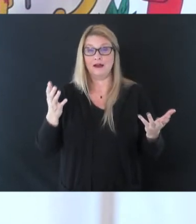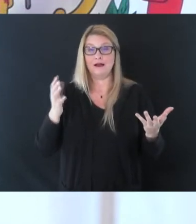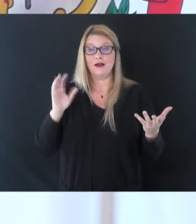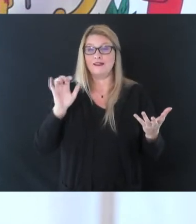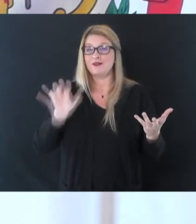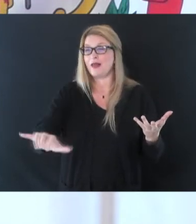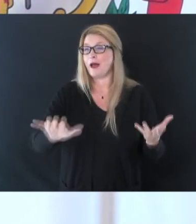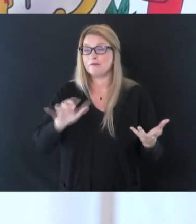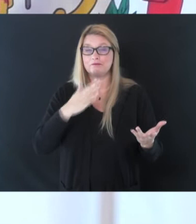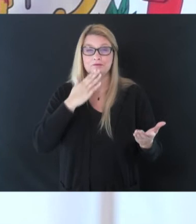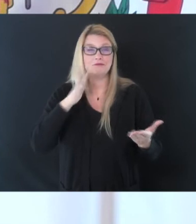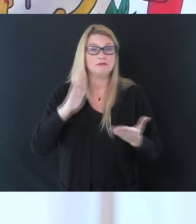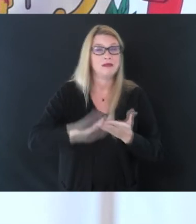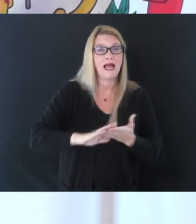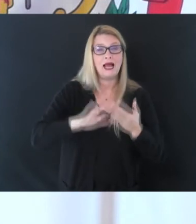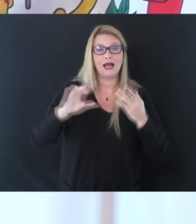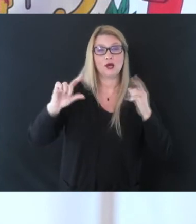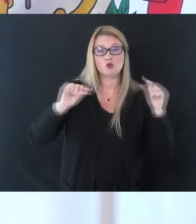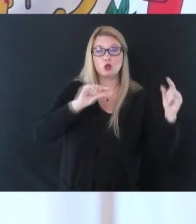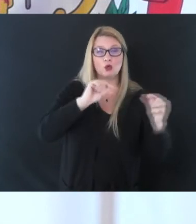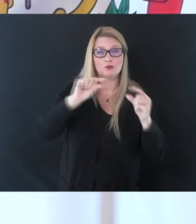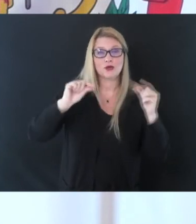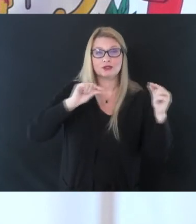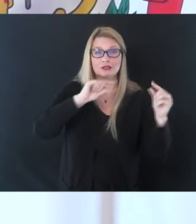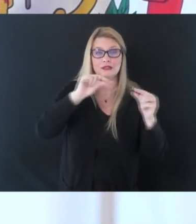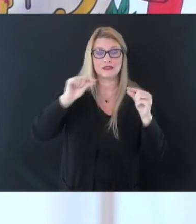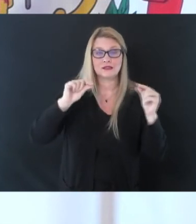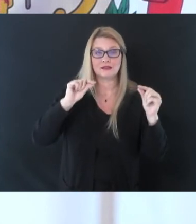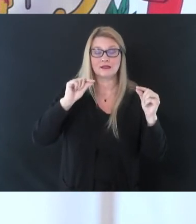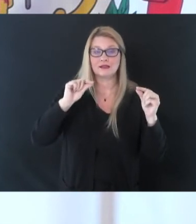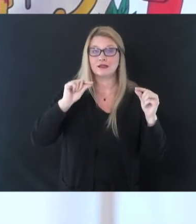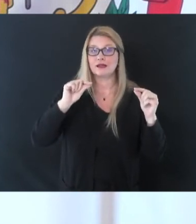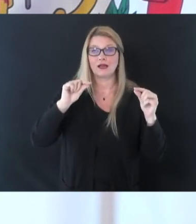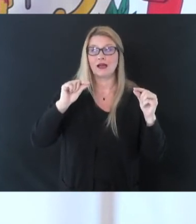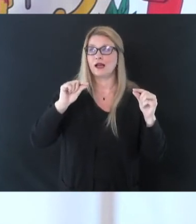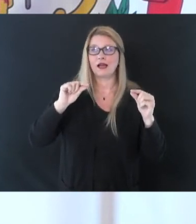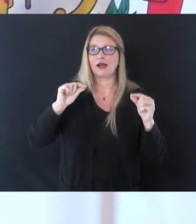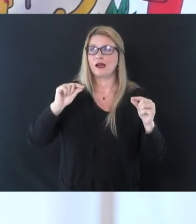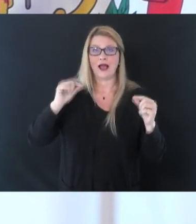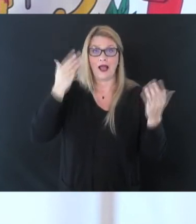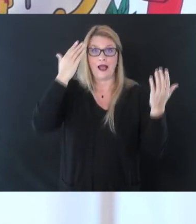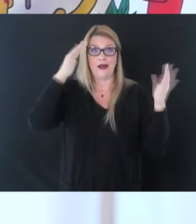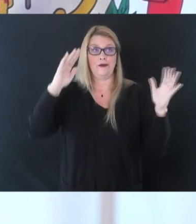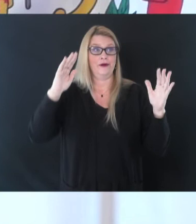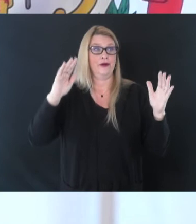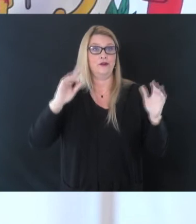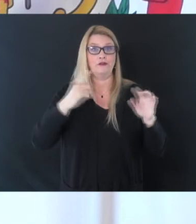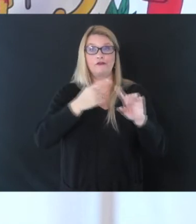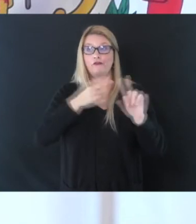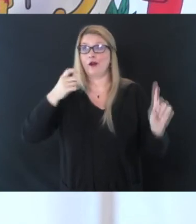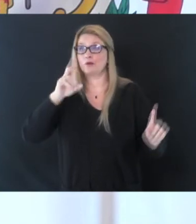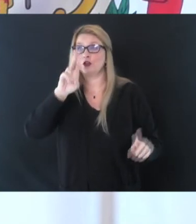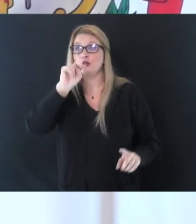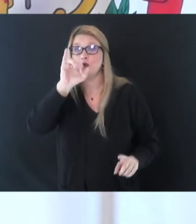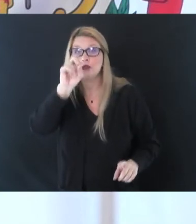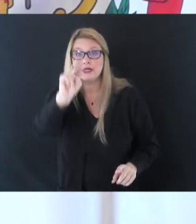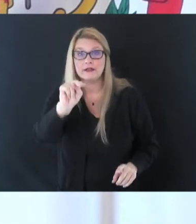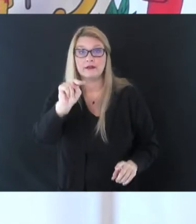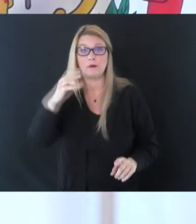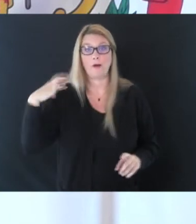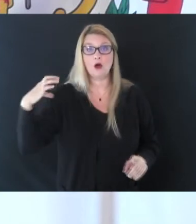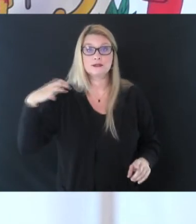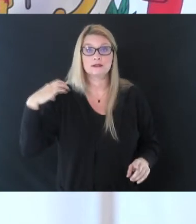bad information or whatever the situation may be, coming from union bosses or coming from people